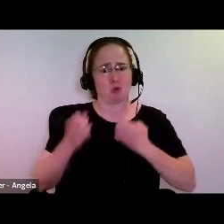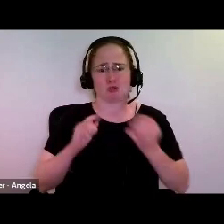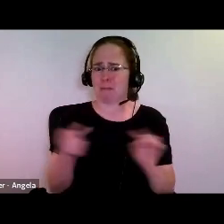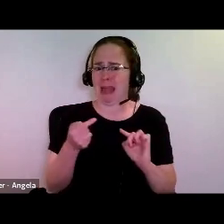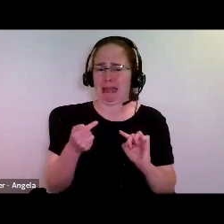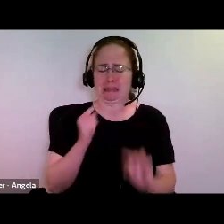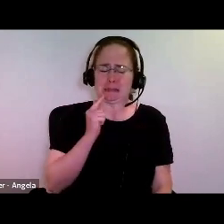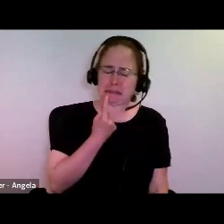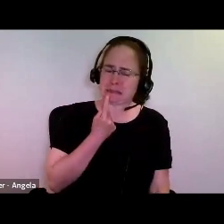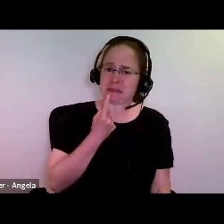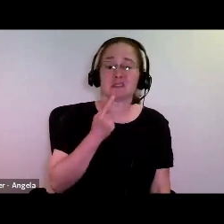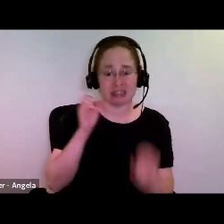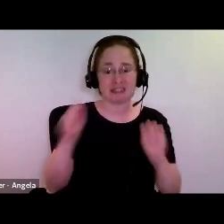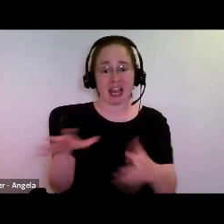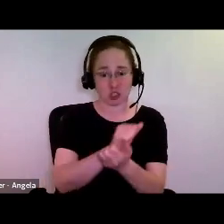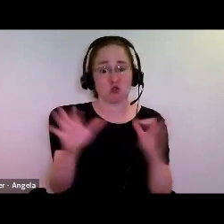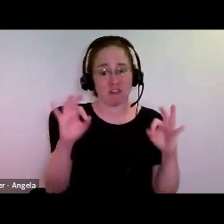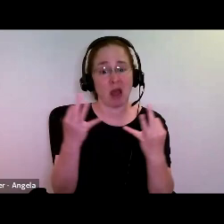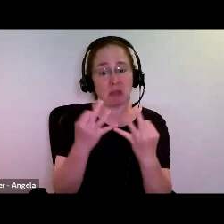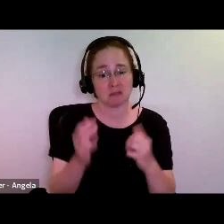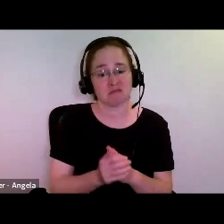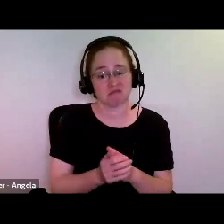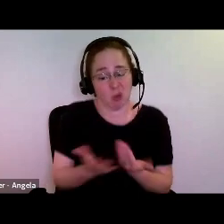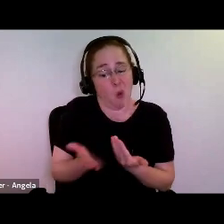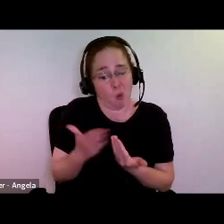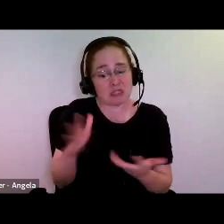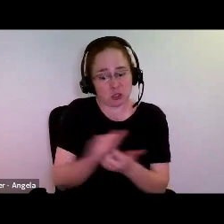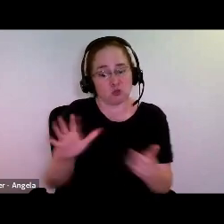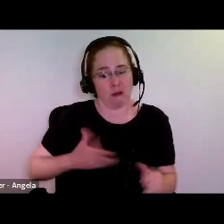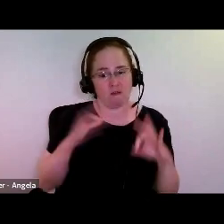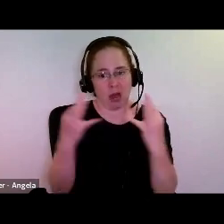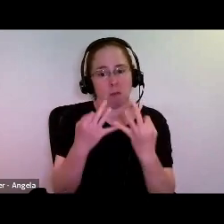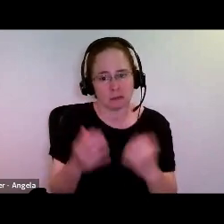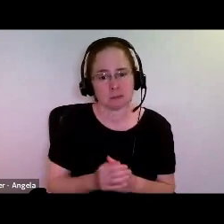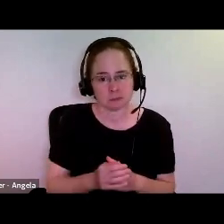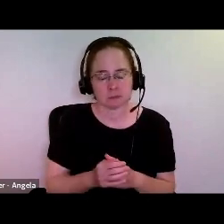pain will destroy a family, and it almost did.